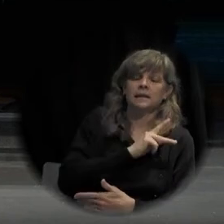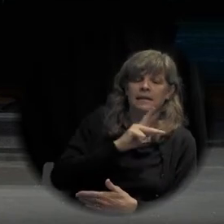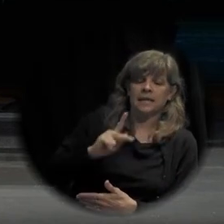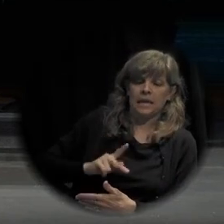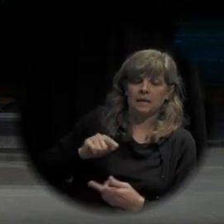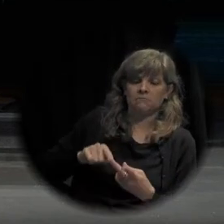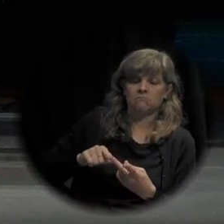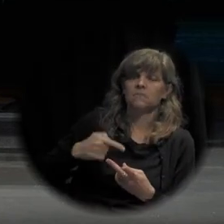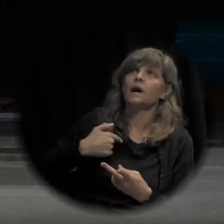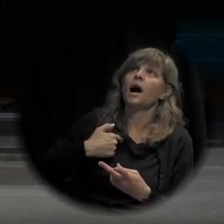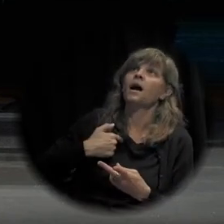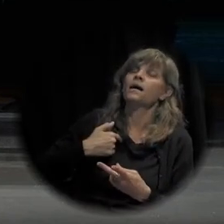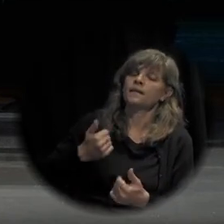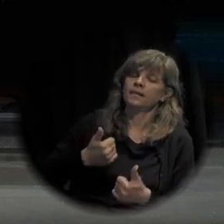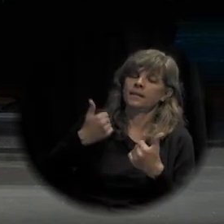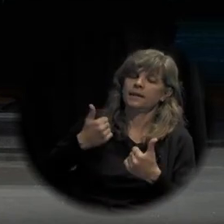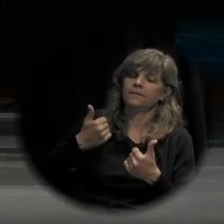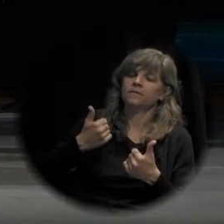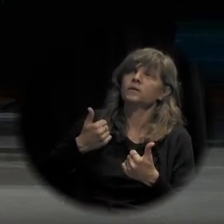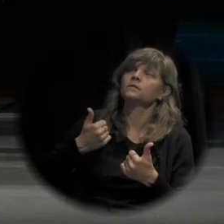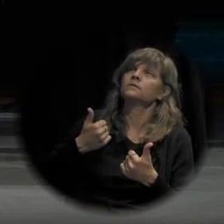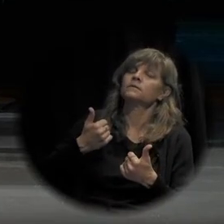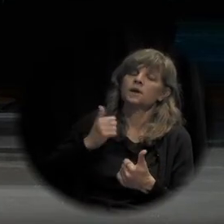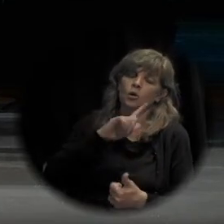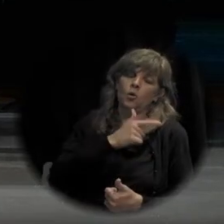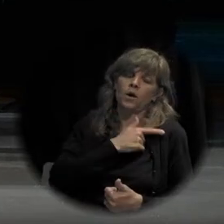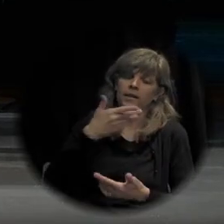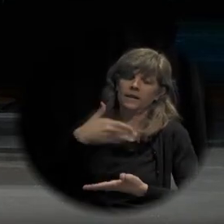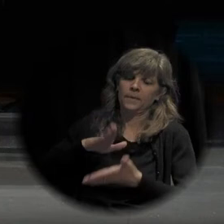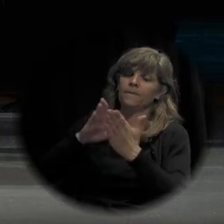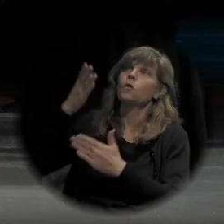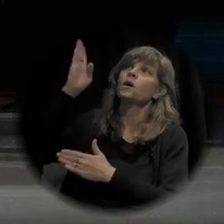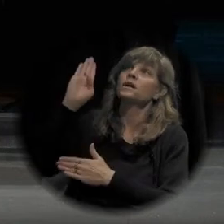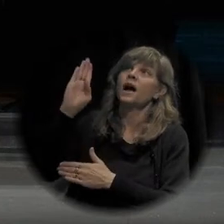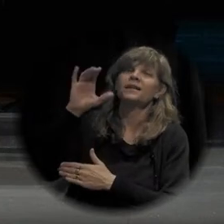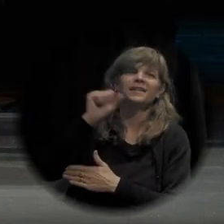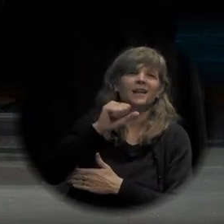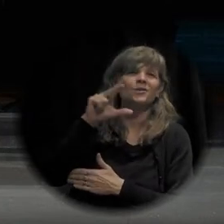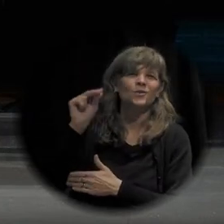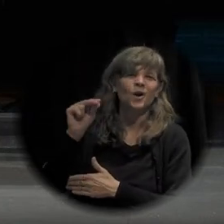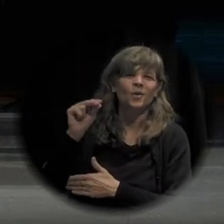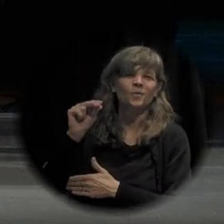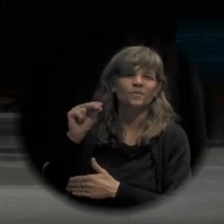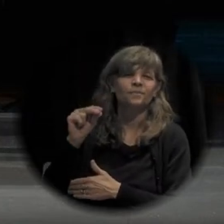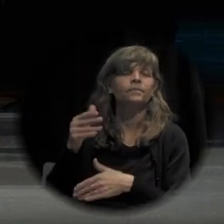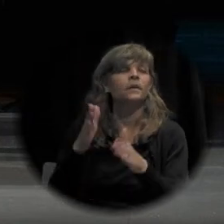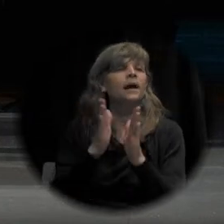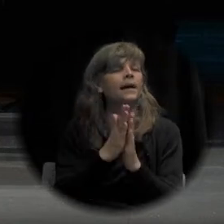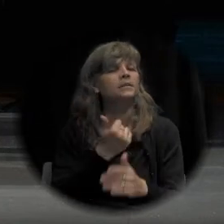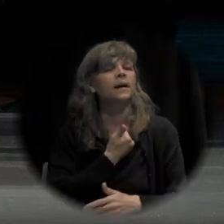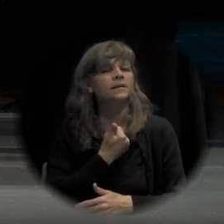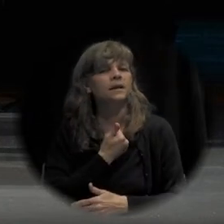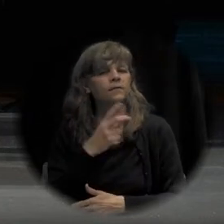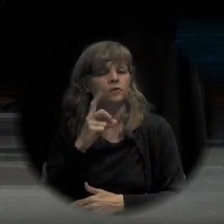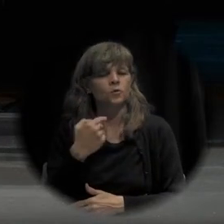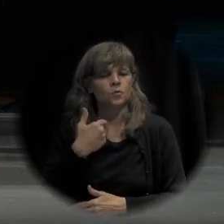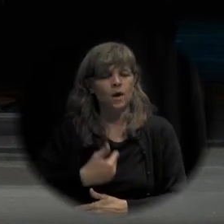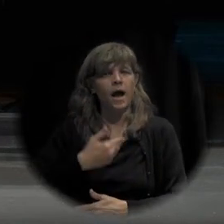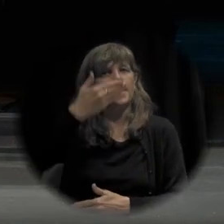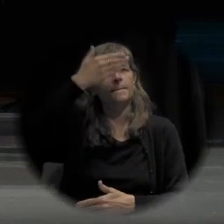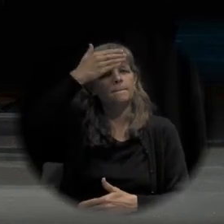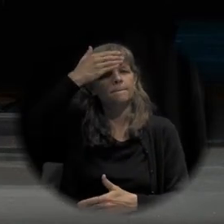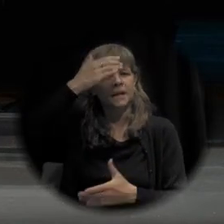Him? So what? Do I really believe that God will do this? He'll reward